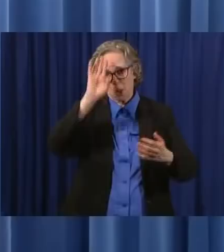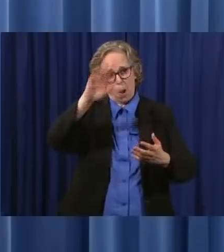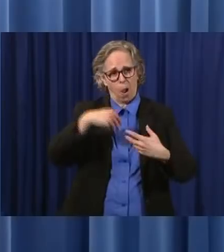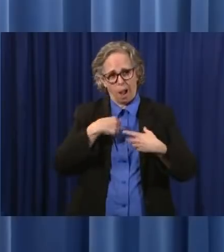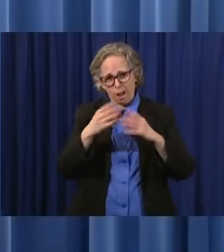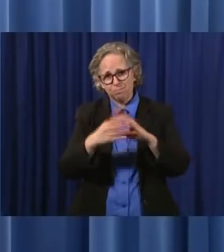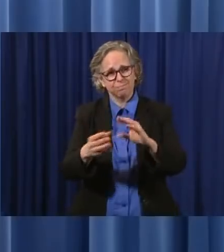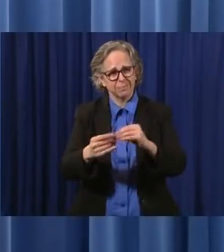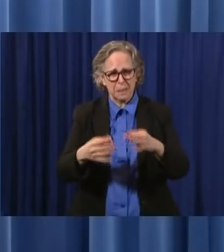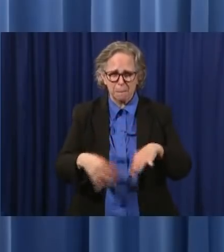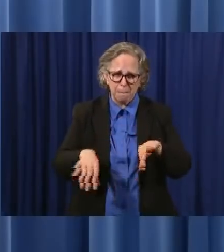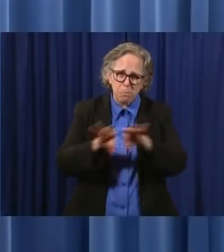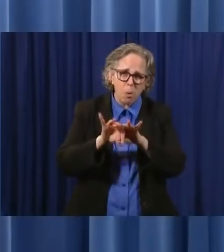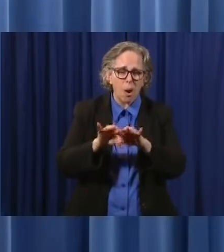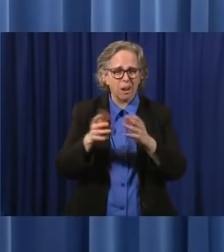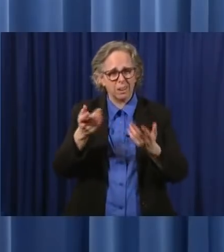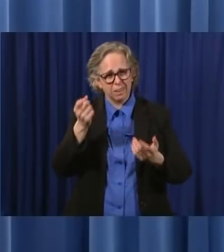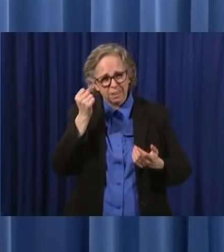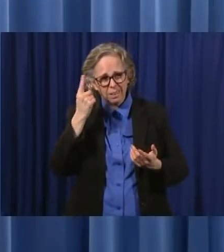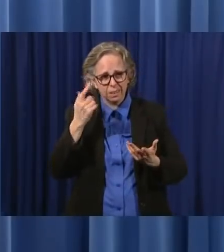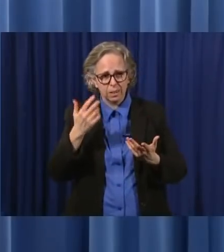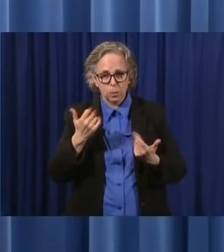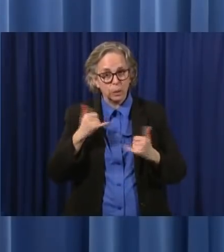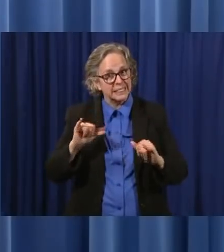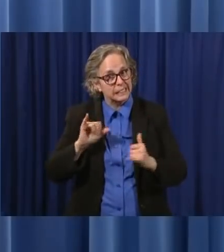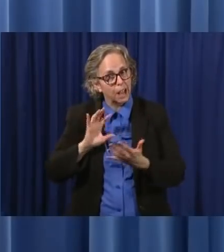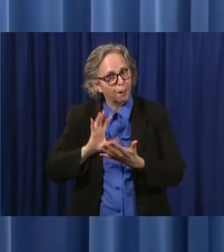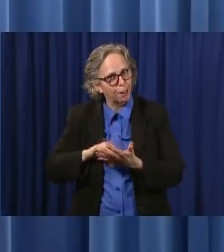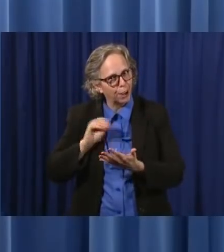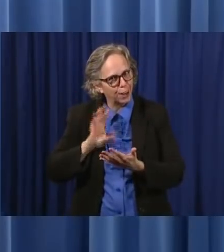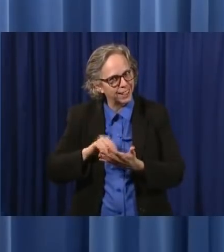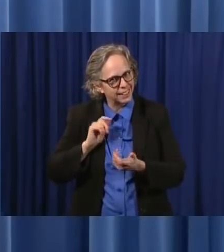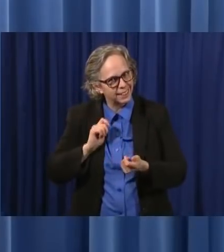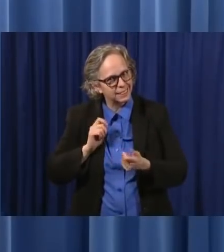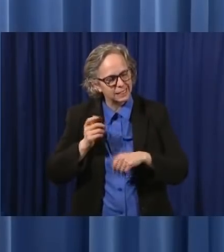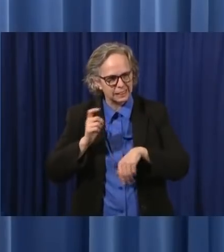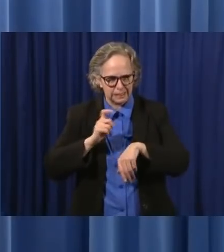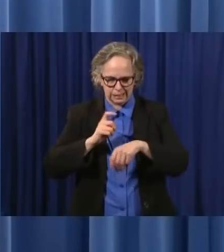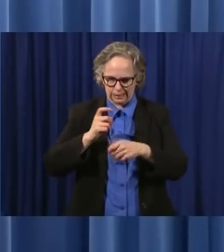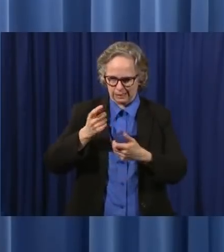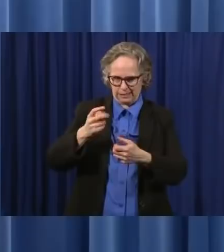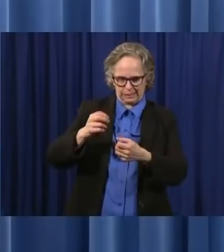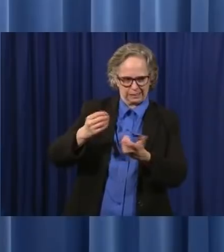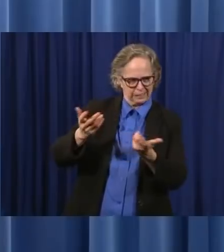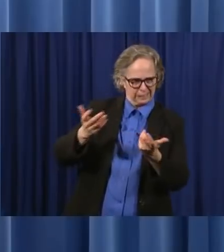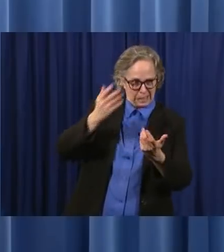this virus. There are a lot of things that we do not know.